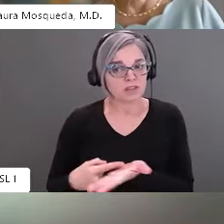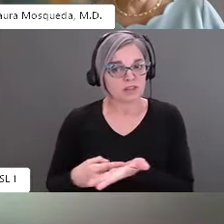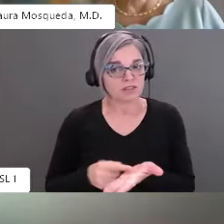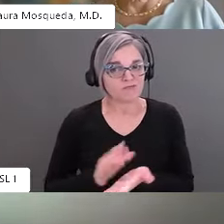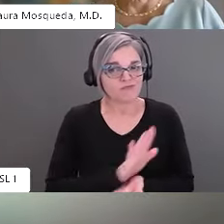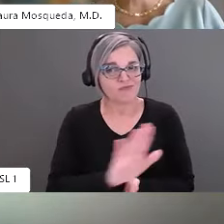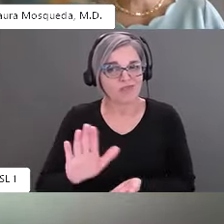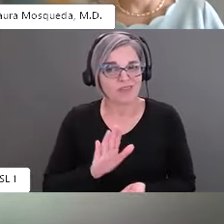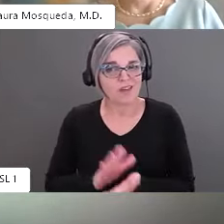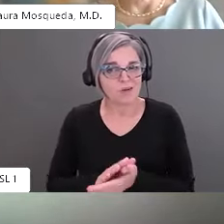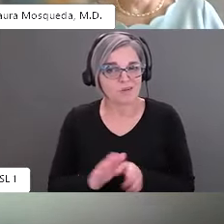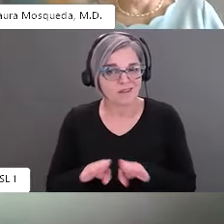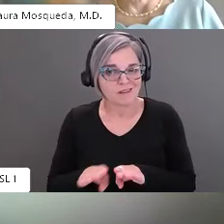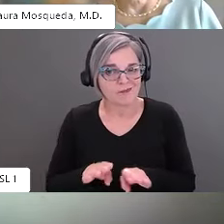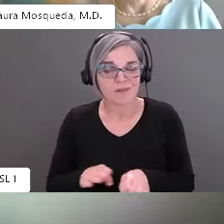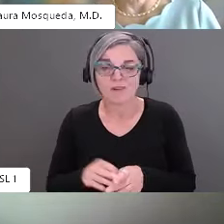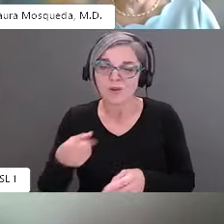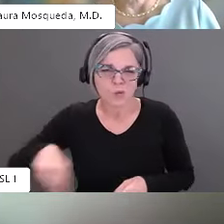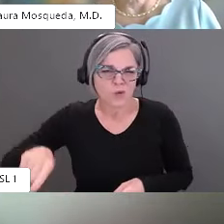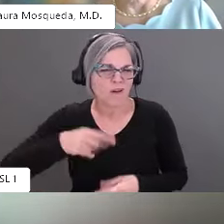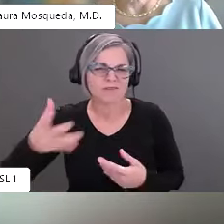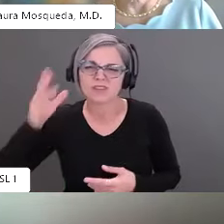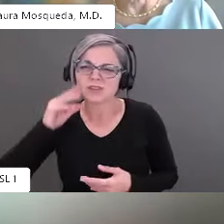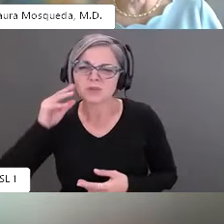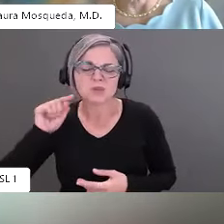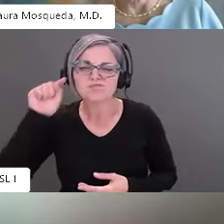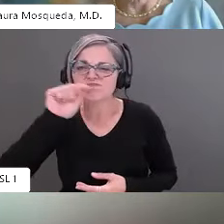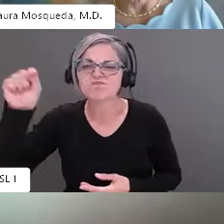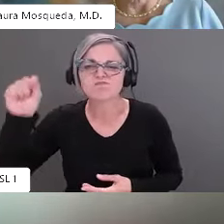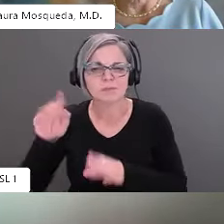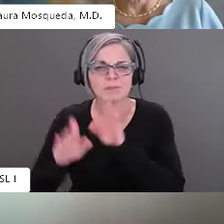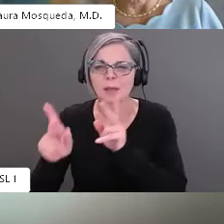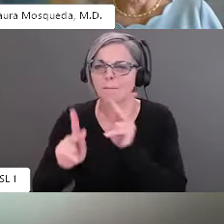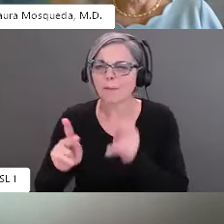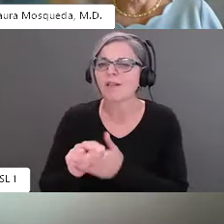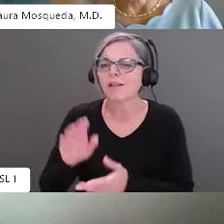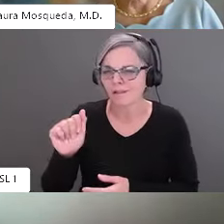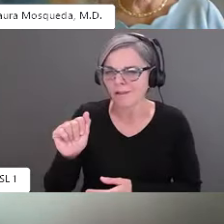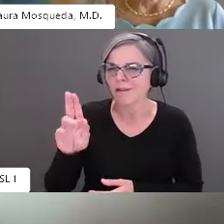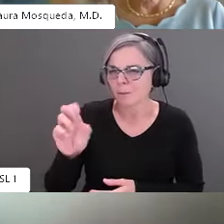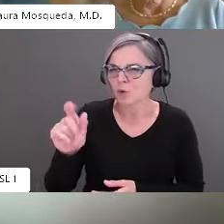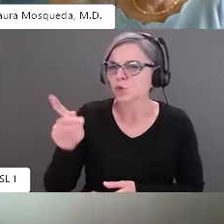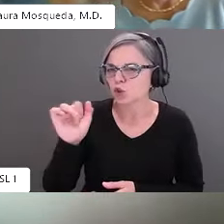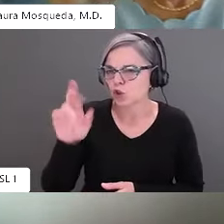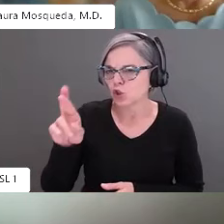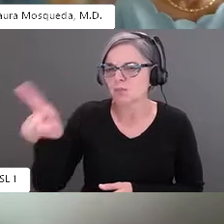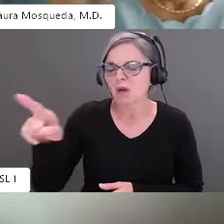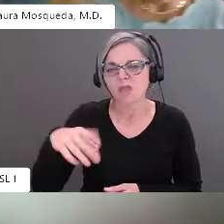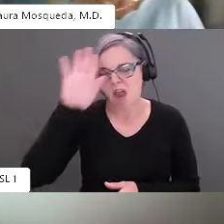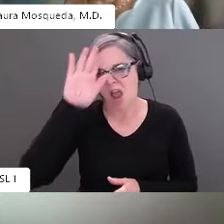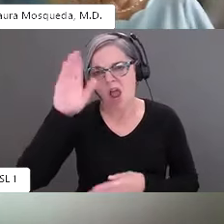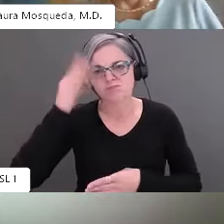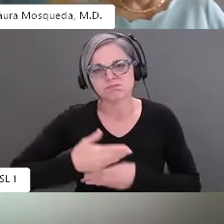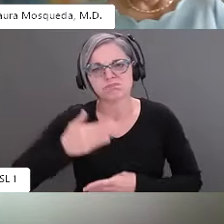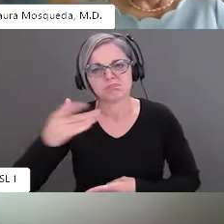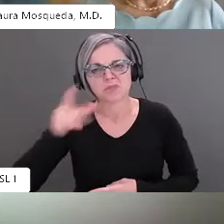never see their behavior as abusive. So how open have you found in your experience that families are willing to talk about